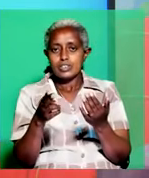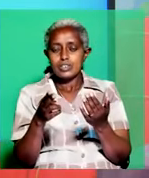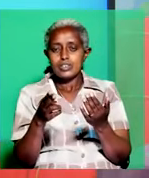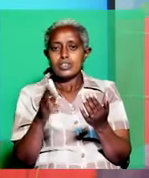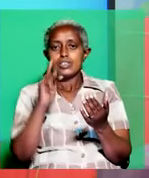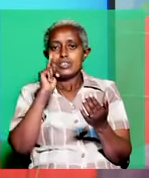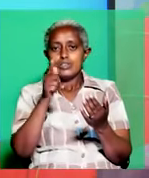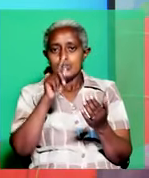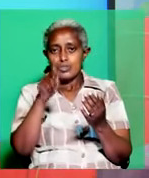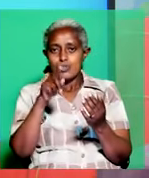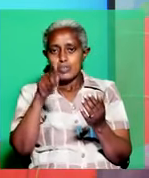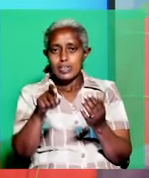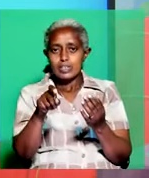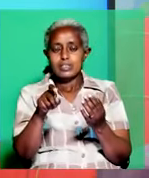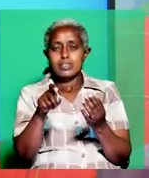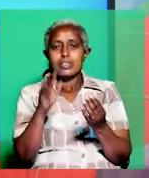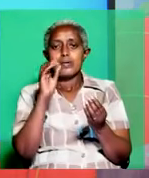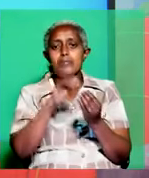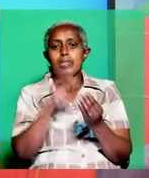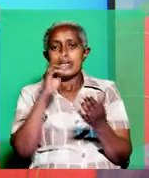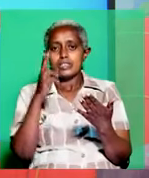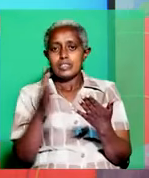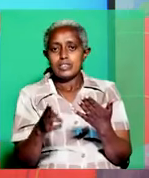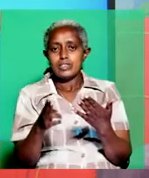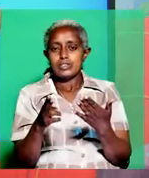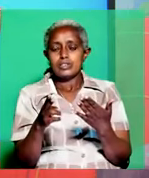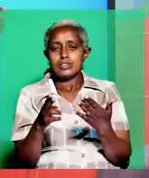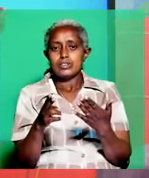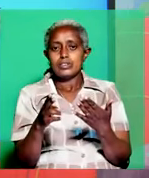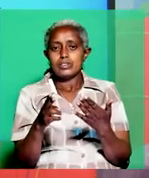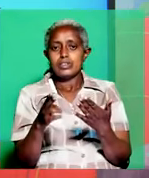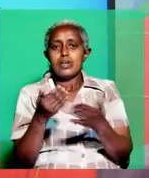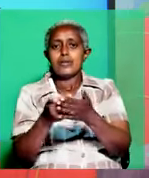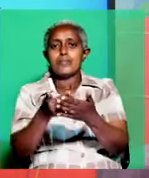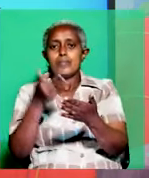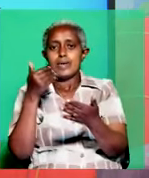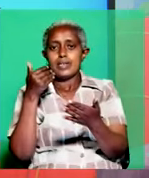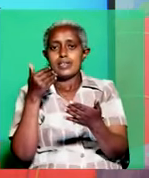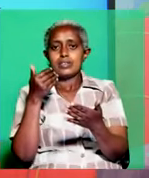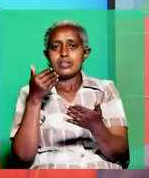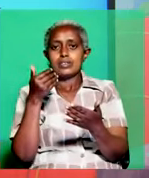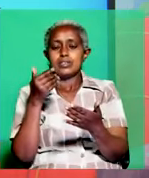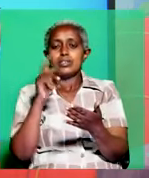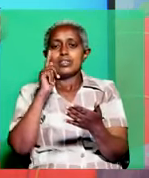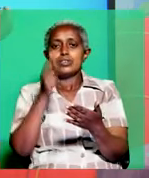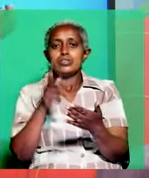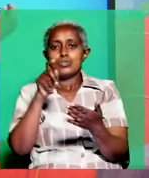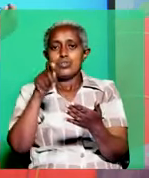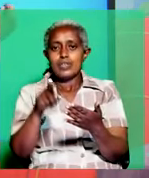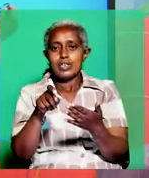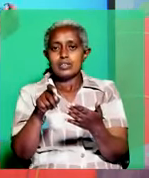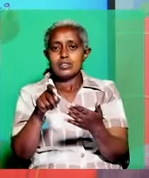g of x plus h minus g of x